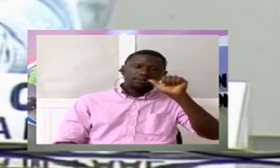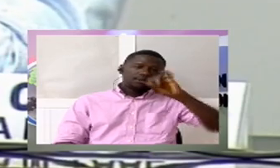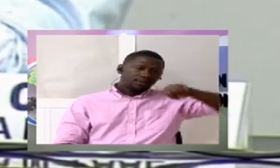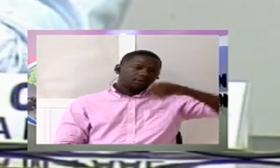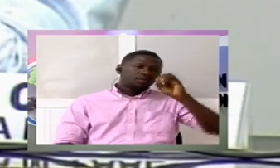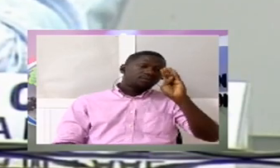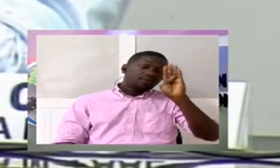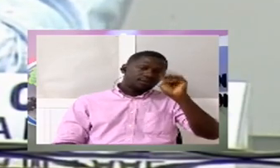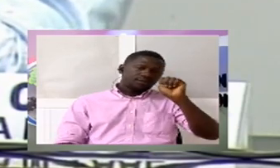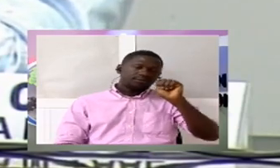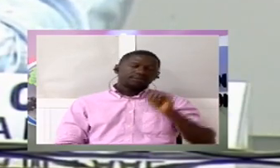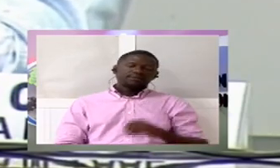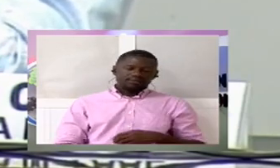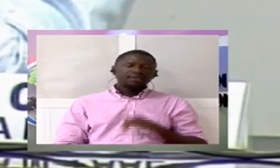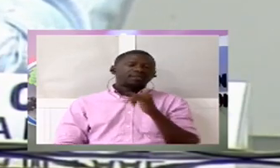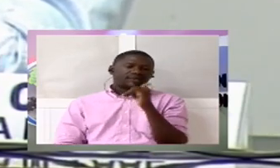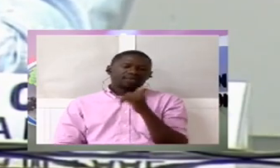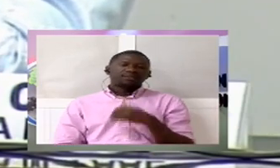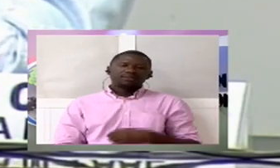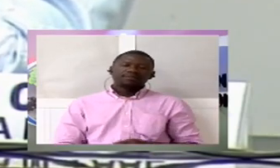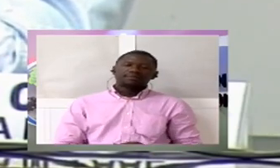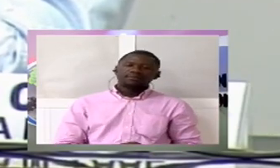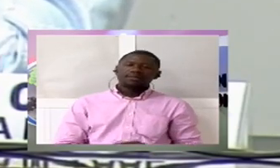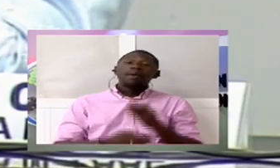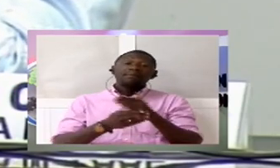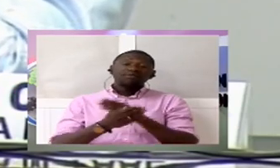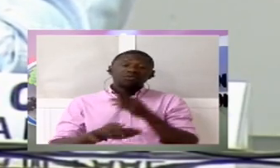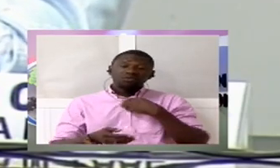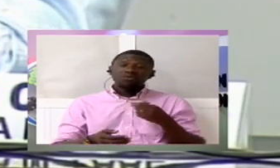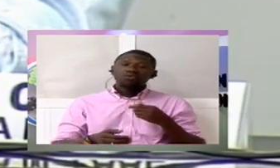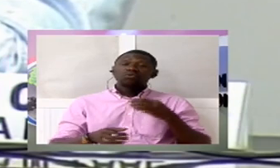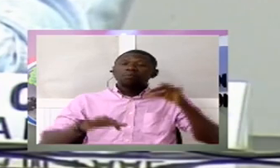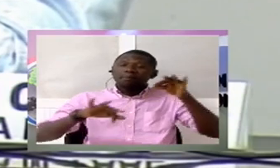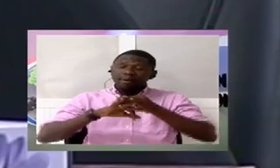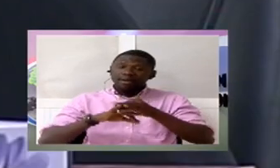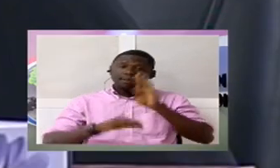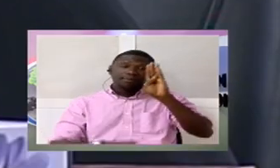Before we get to your marriage to Baba Job, kindly tell us where you were born.